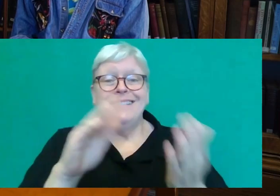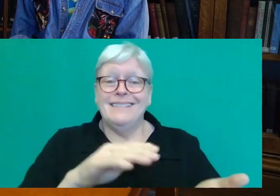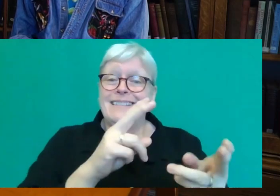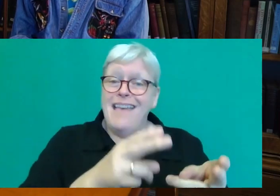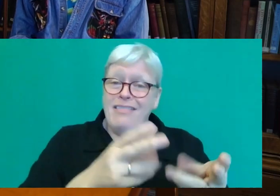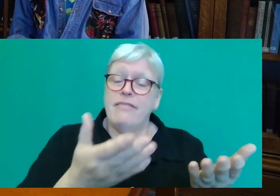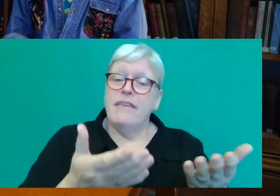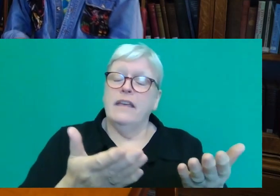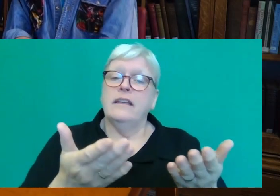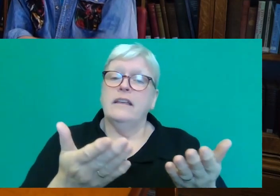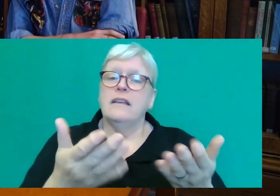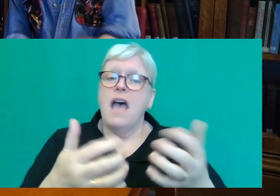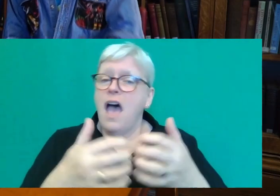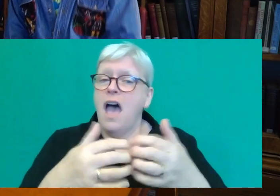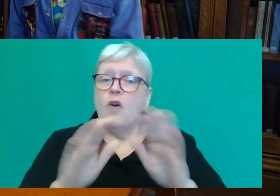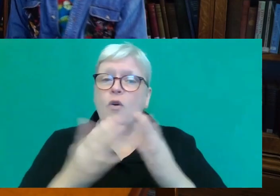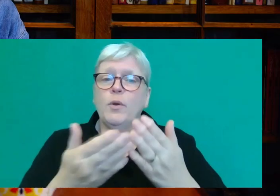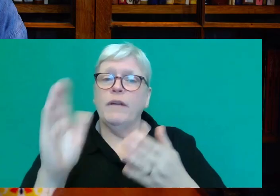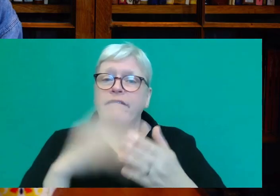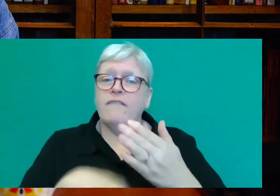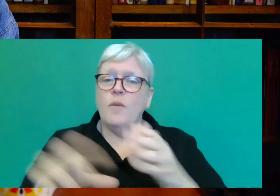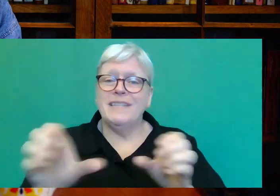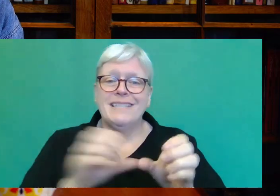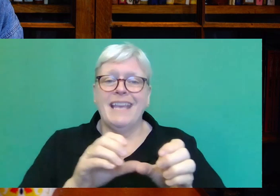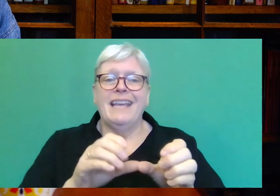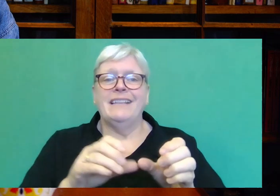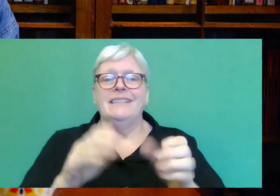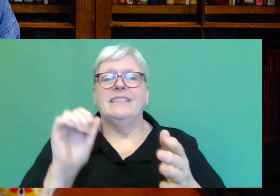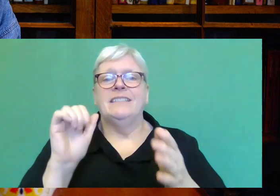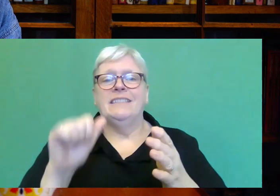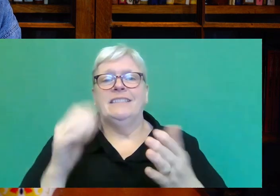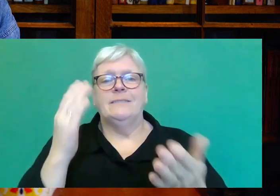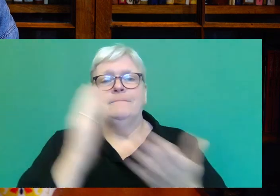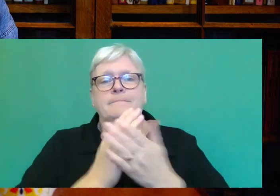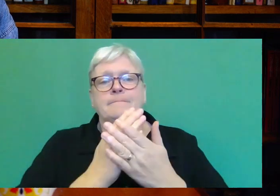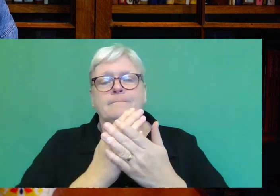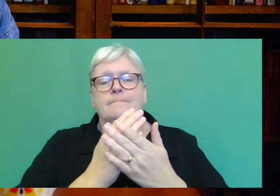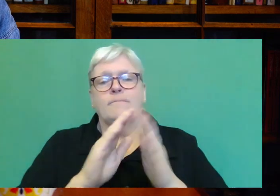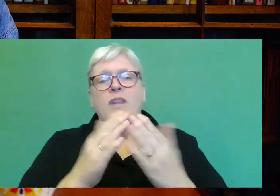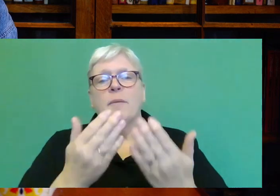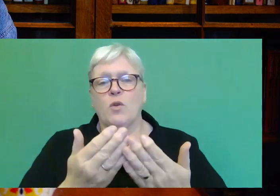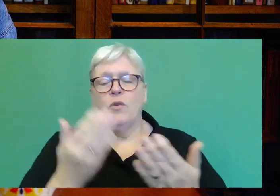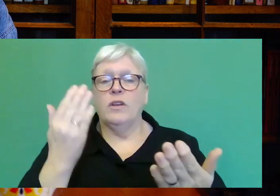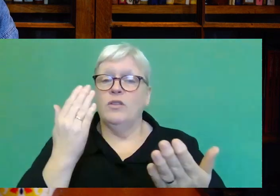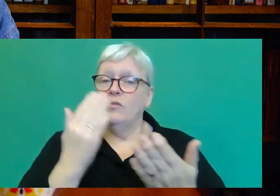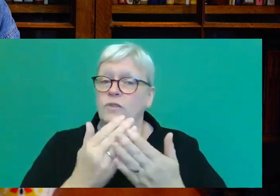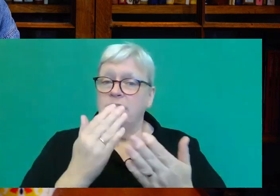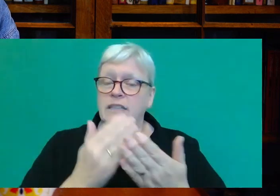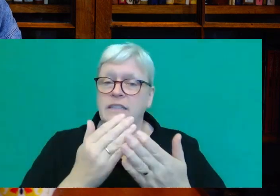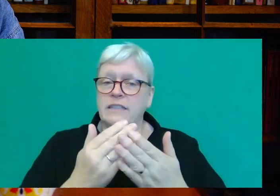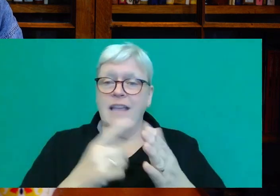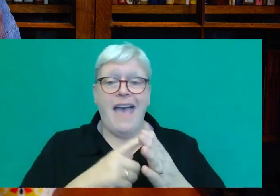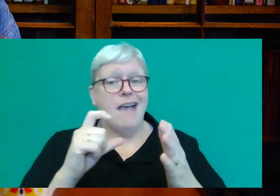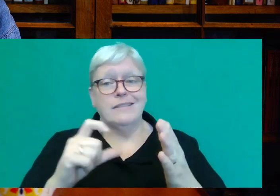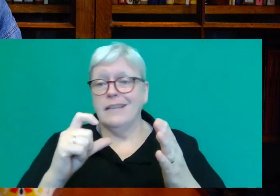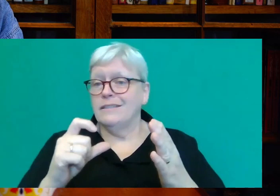came out instead, sort of how it came to you. Yeah, absolutely. This book was entirely accidental in some perspectives. We